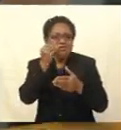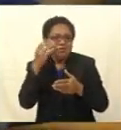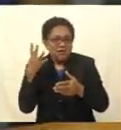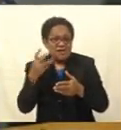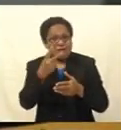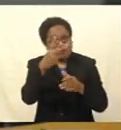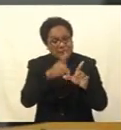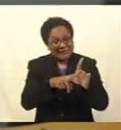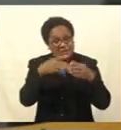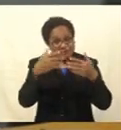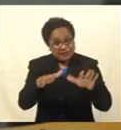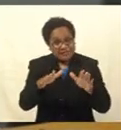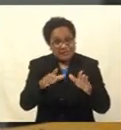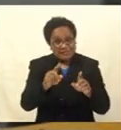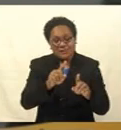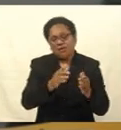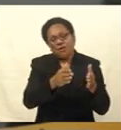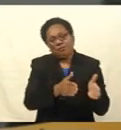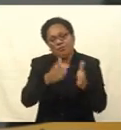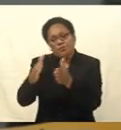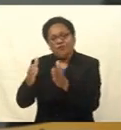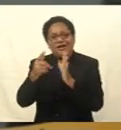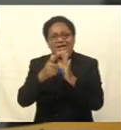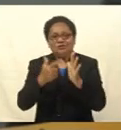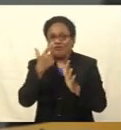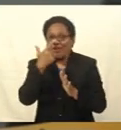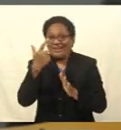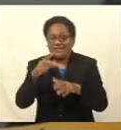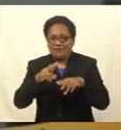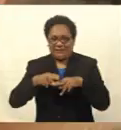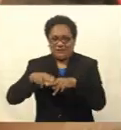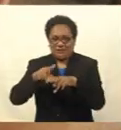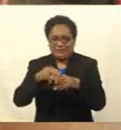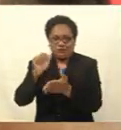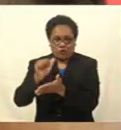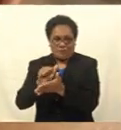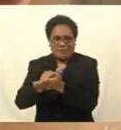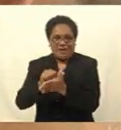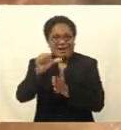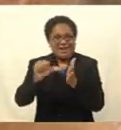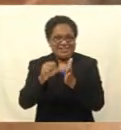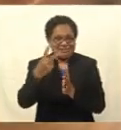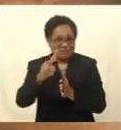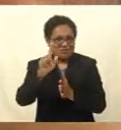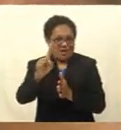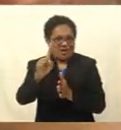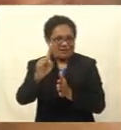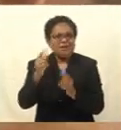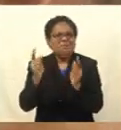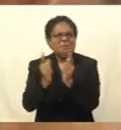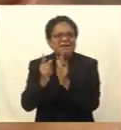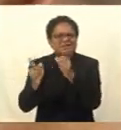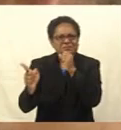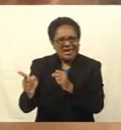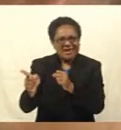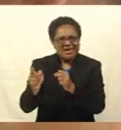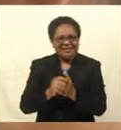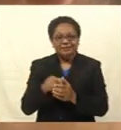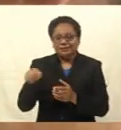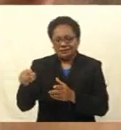left and joined Jack's of Fiji at the age of 21, and this is where he met Dilip Khatri, his